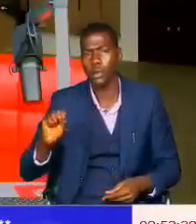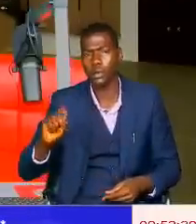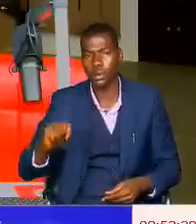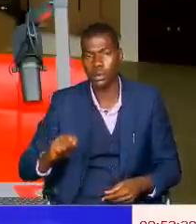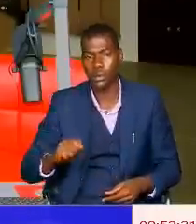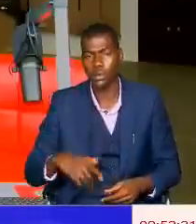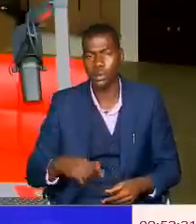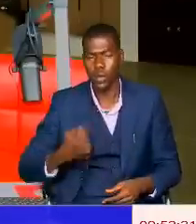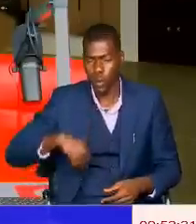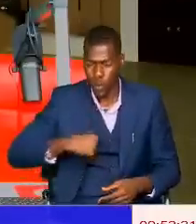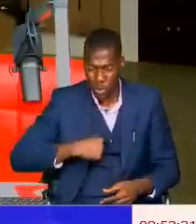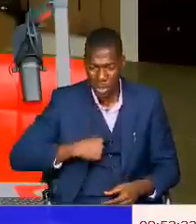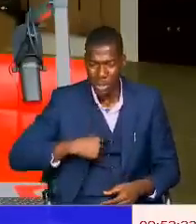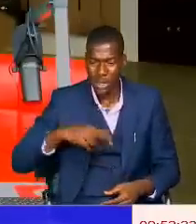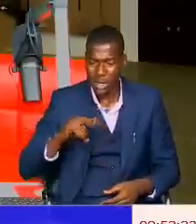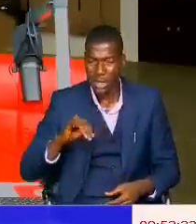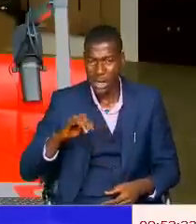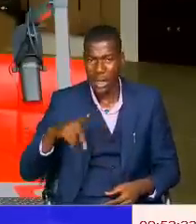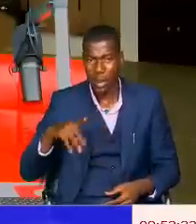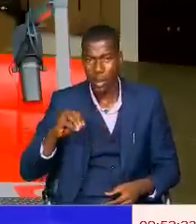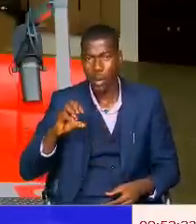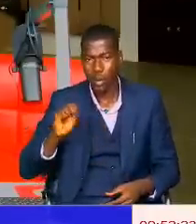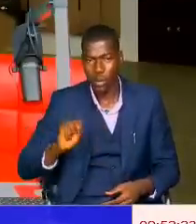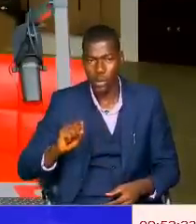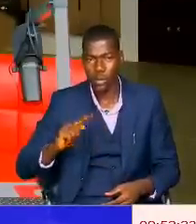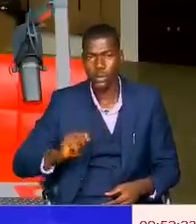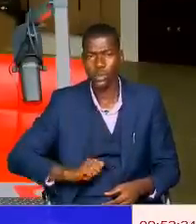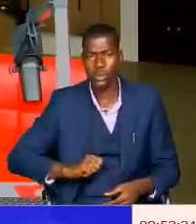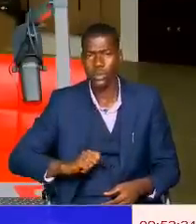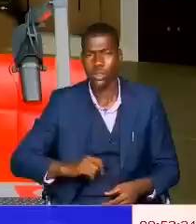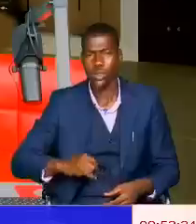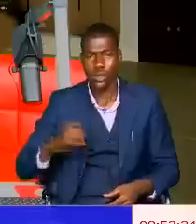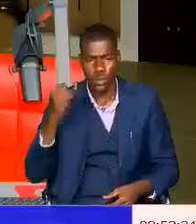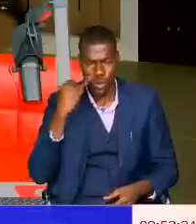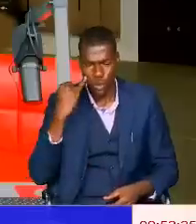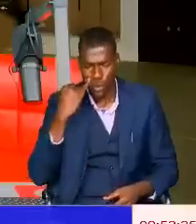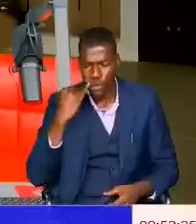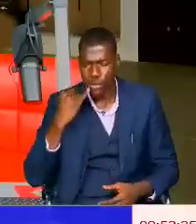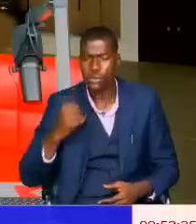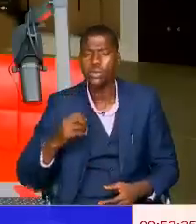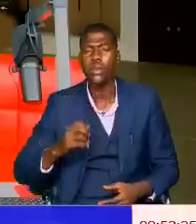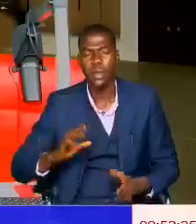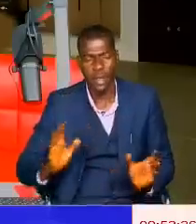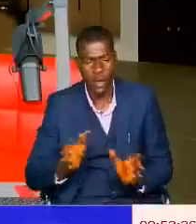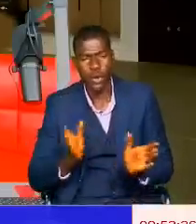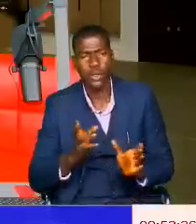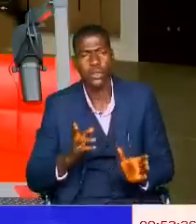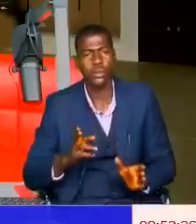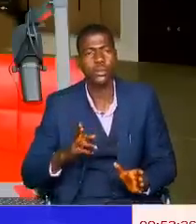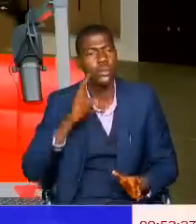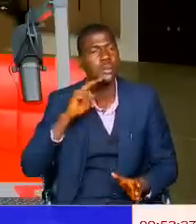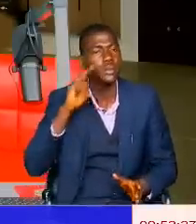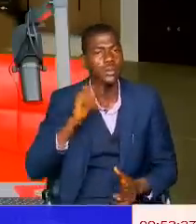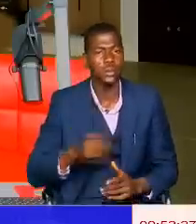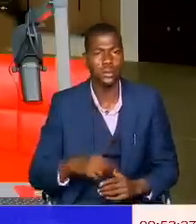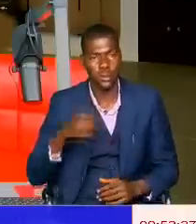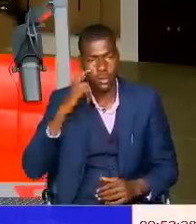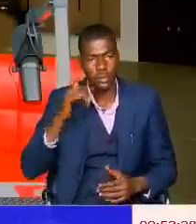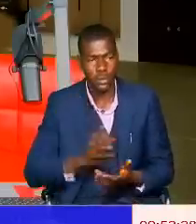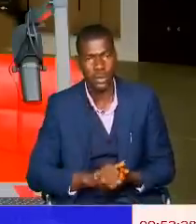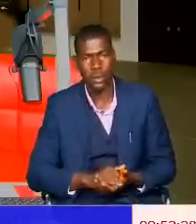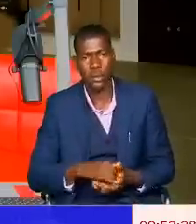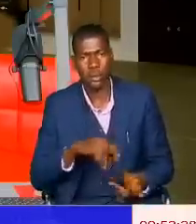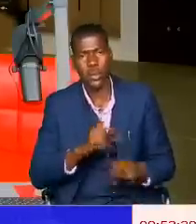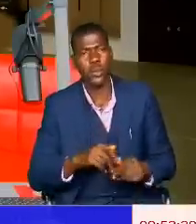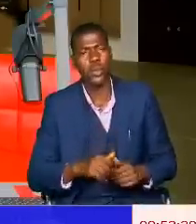Our own indigenous company, when we say is supposed to even encourage Nigerians, now foreign company, their price